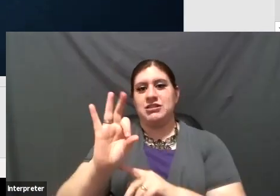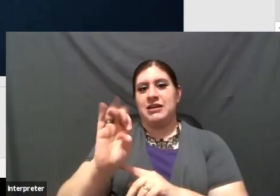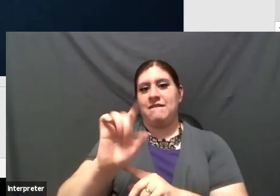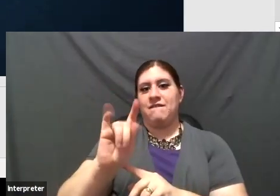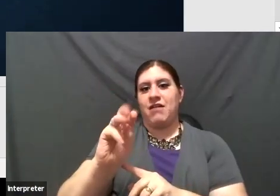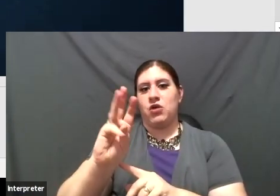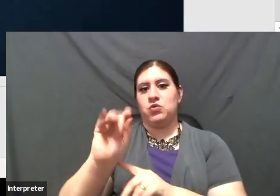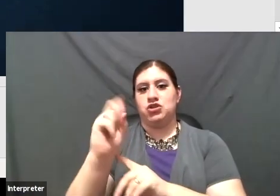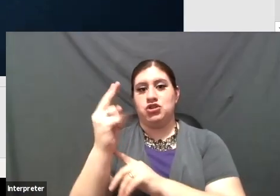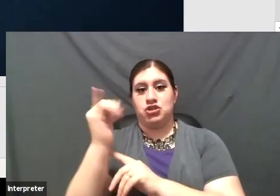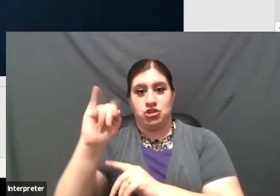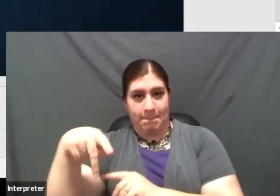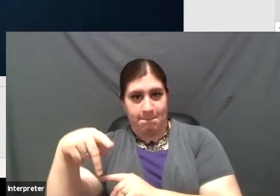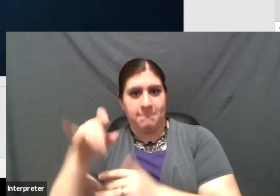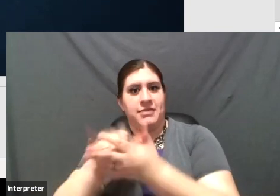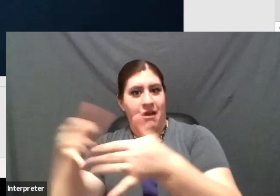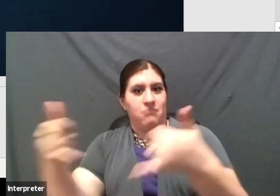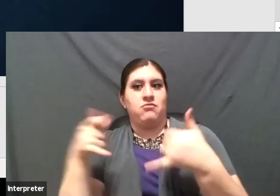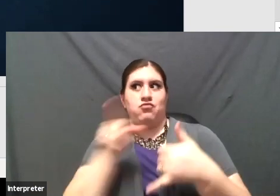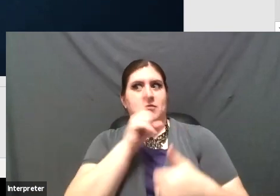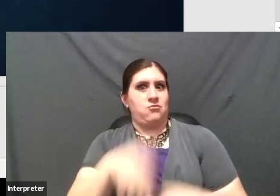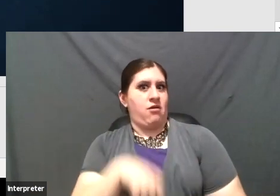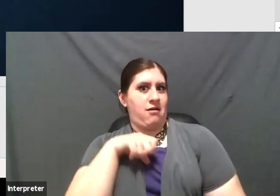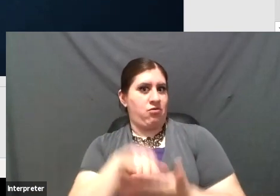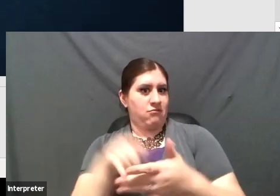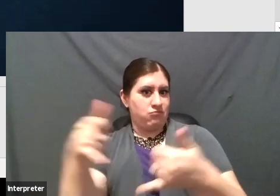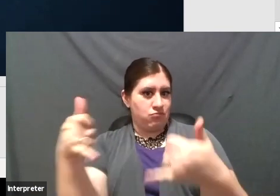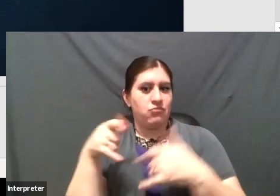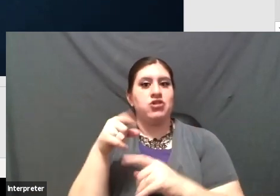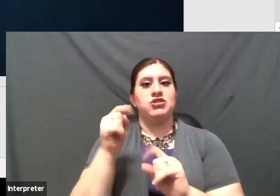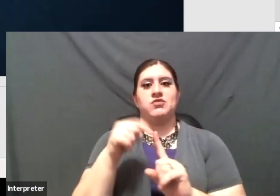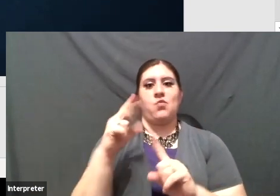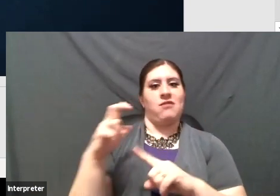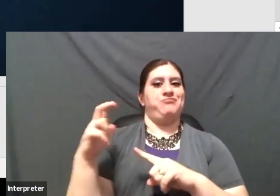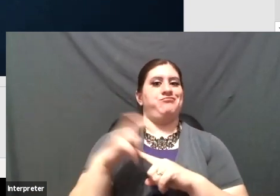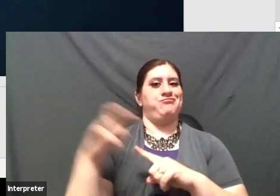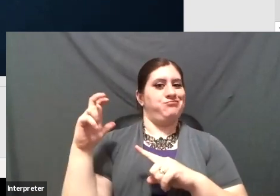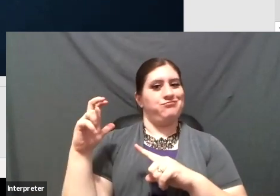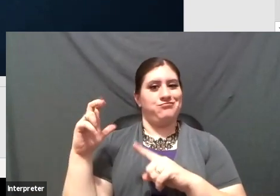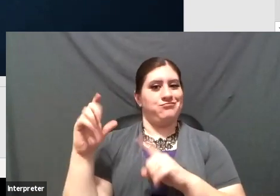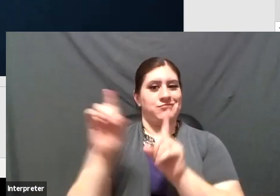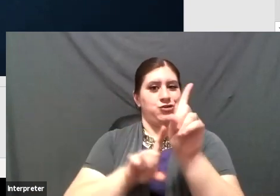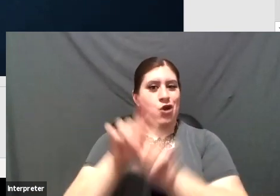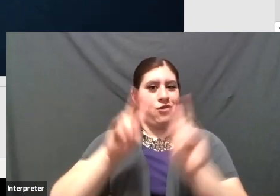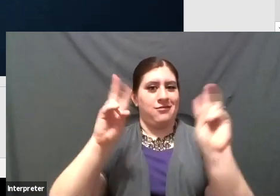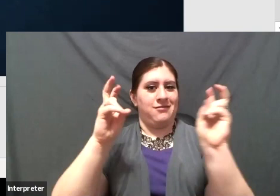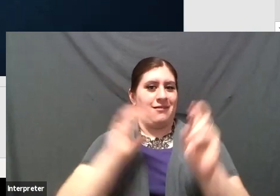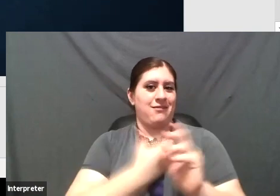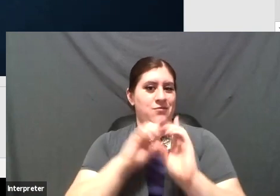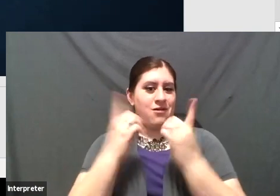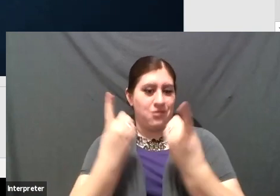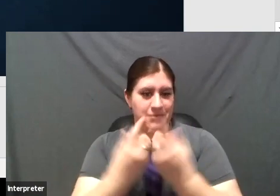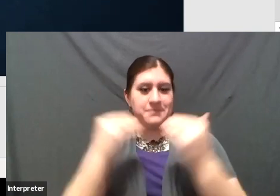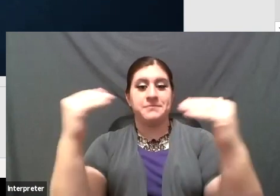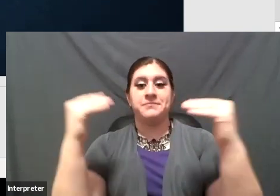are particularly proud of. She is one of the stars of the department. This